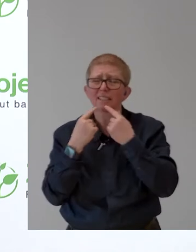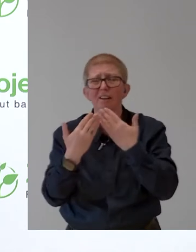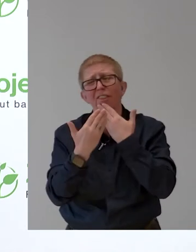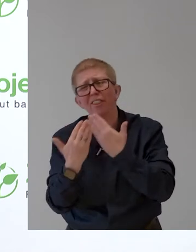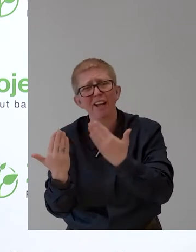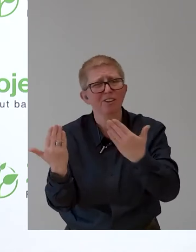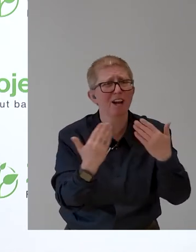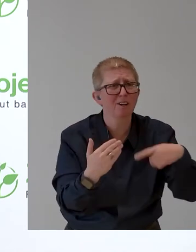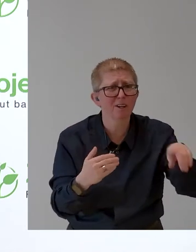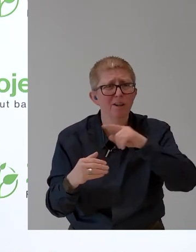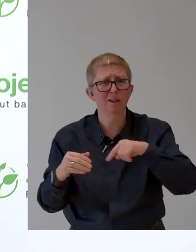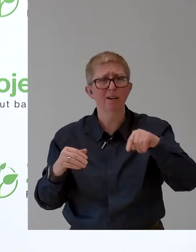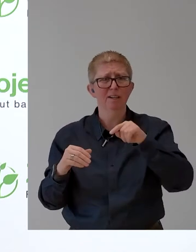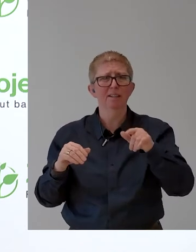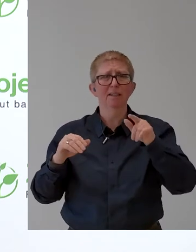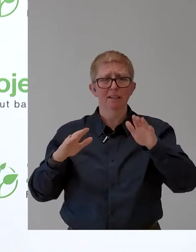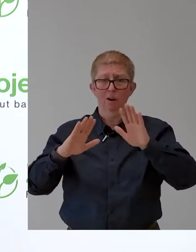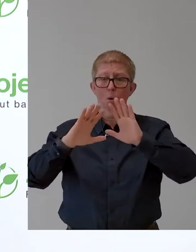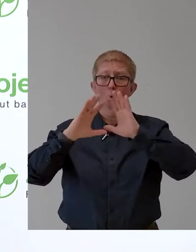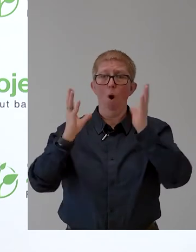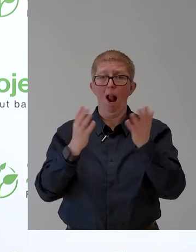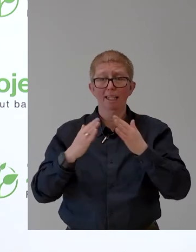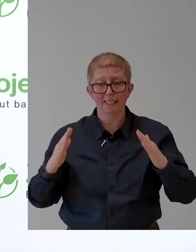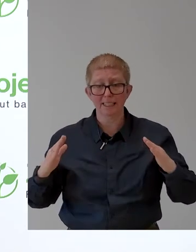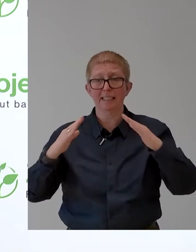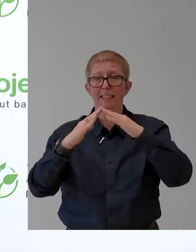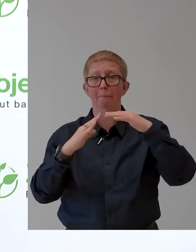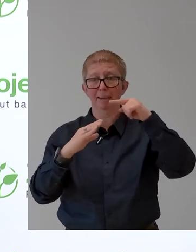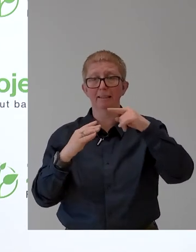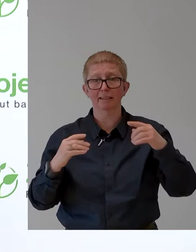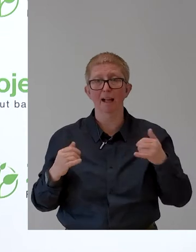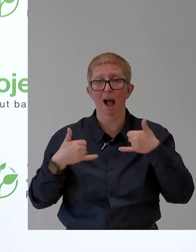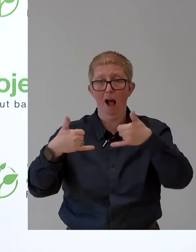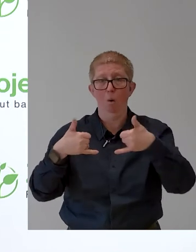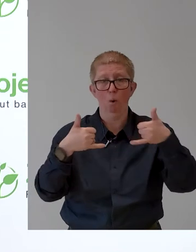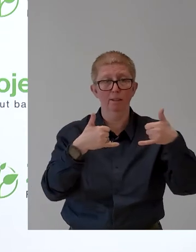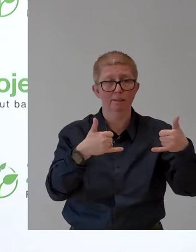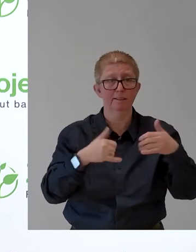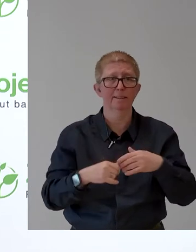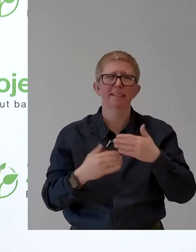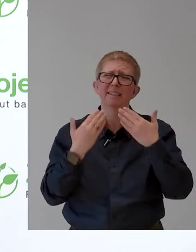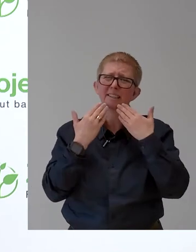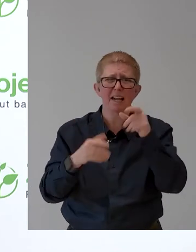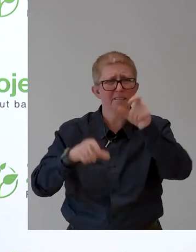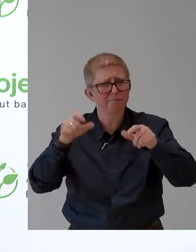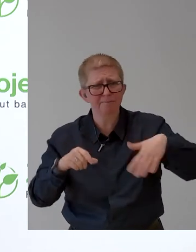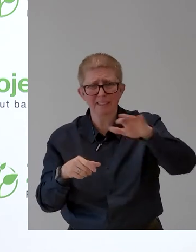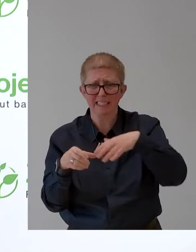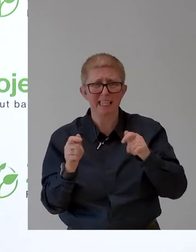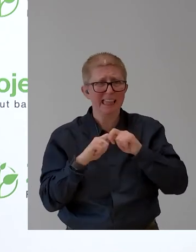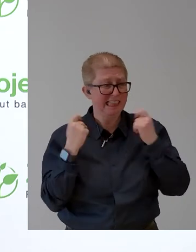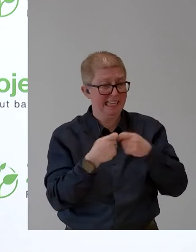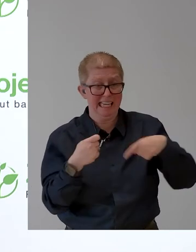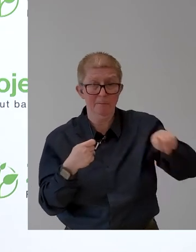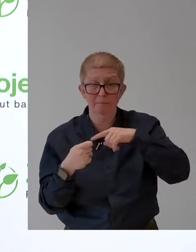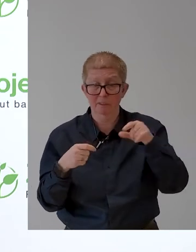tool, the inventor of the tool, Qadeer and Phúc, and the very supportive Nora Warloch. Thank you so much at this point, because without you, we would have had